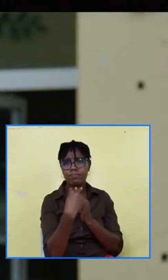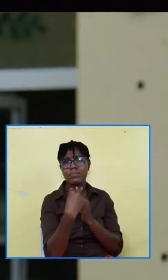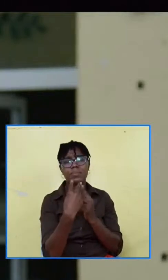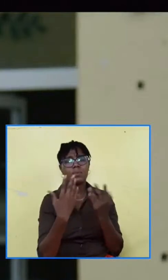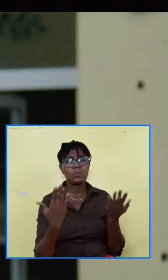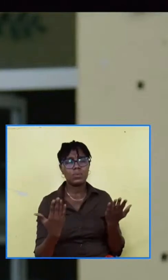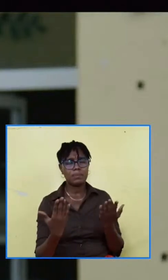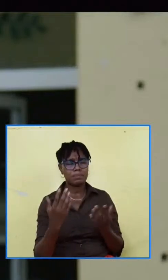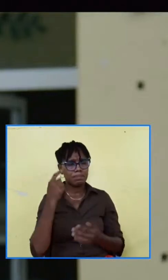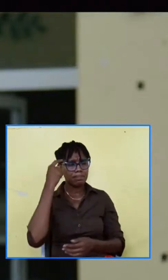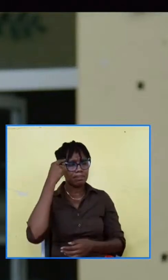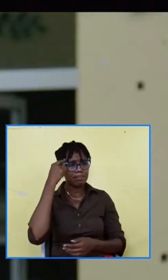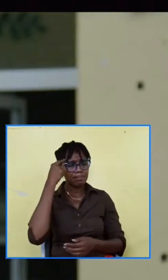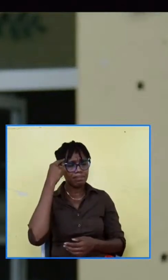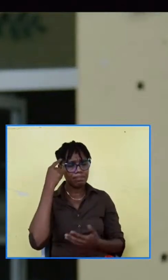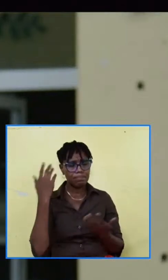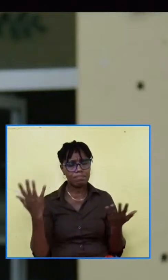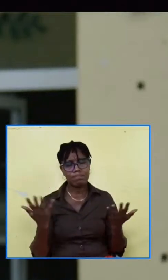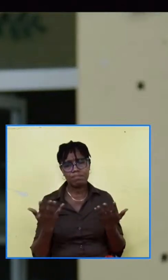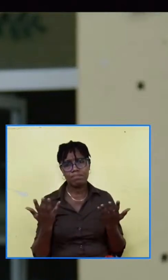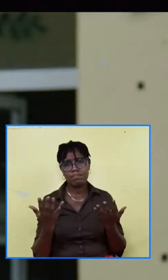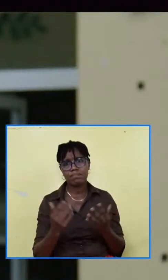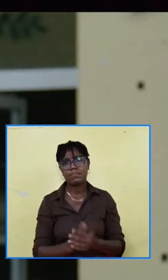The angle that I was thinking about is